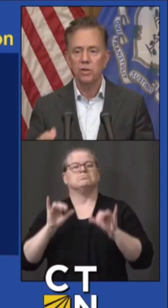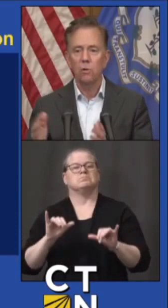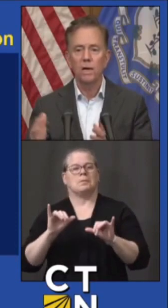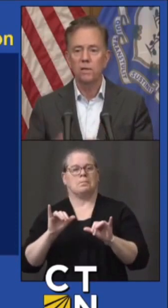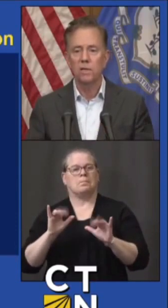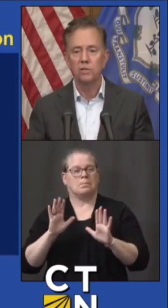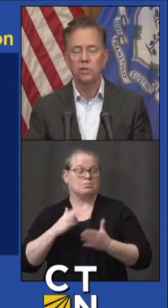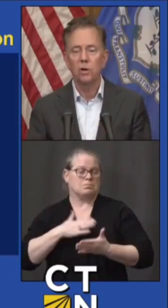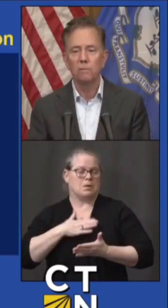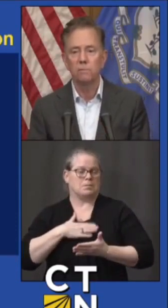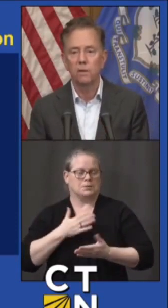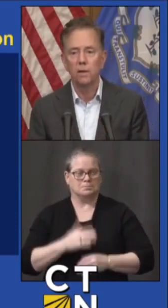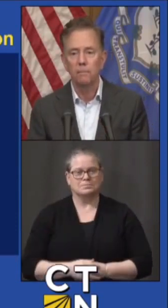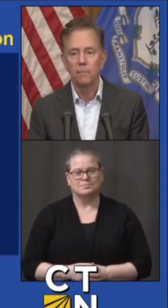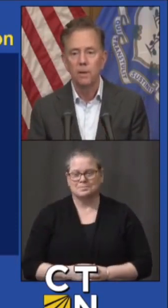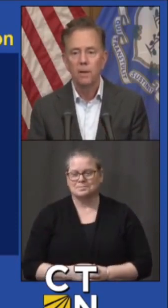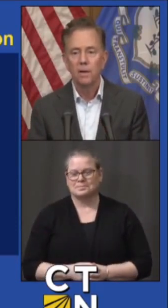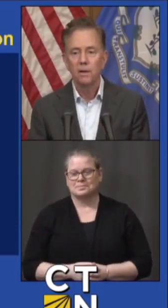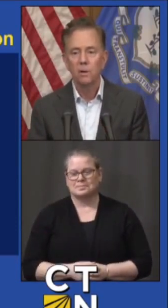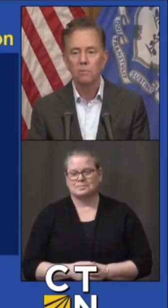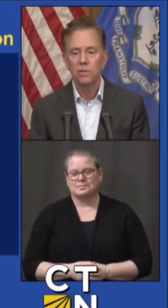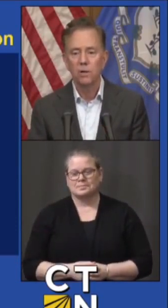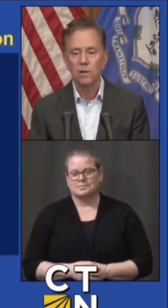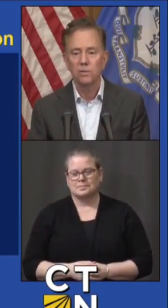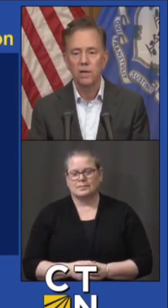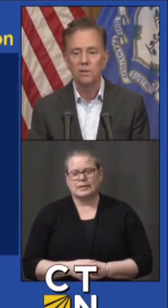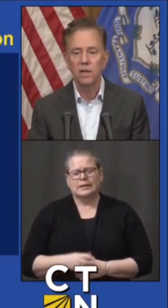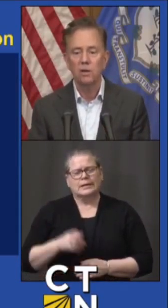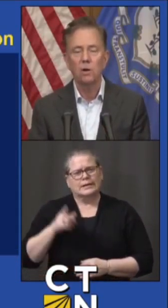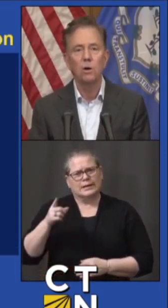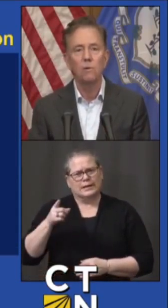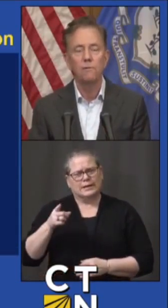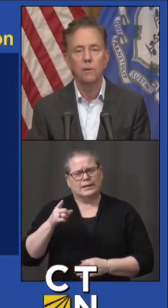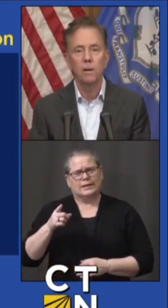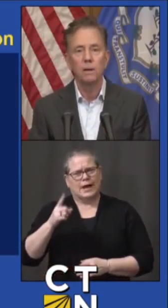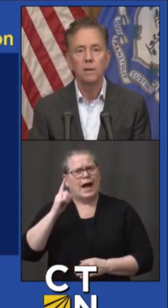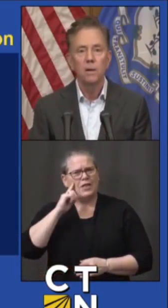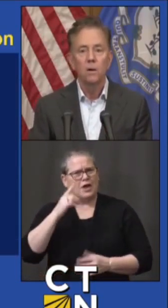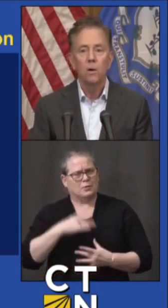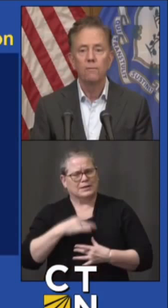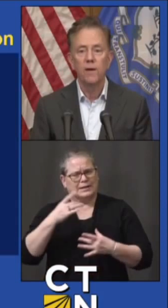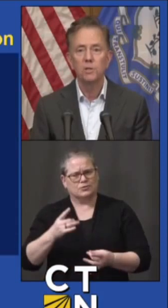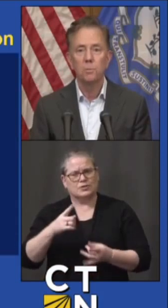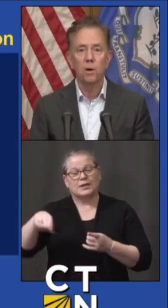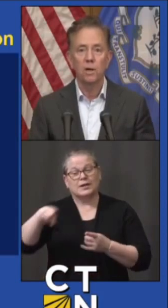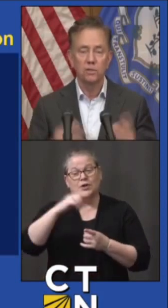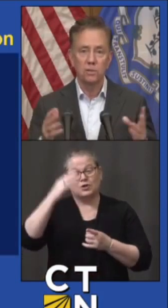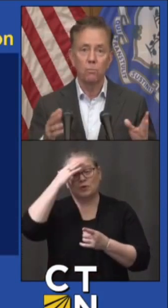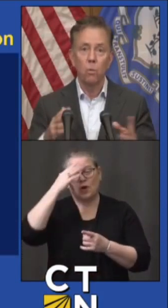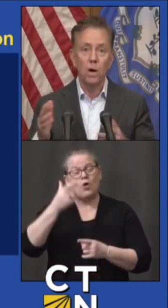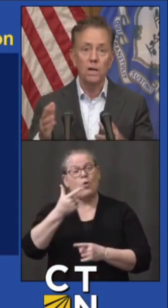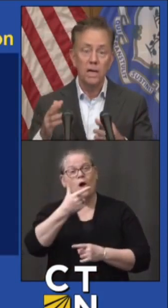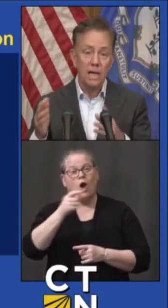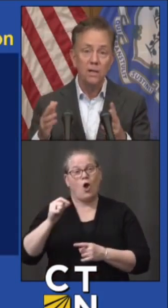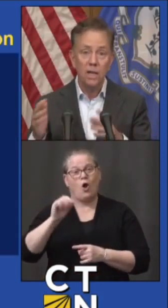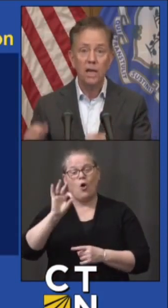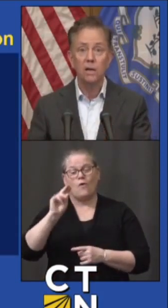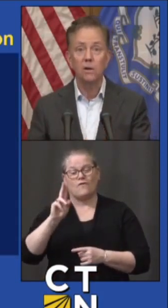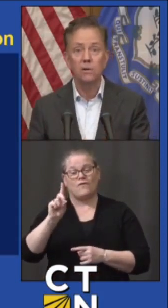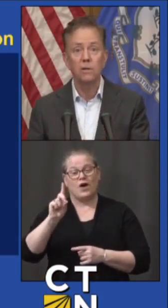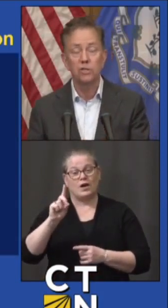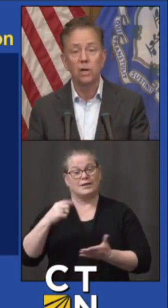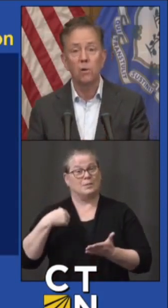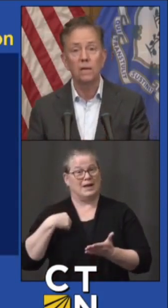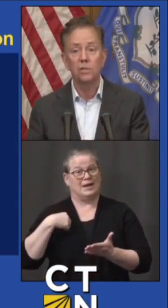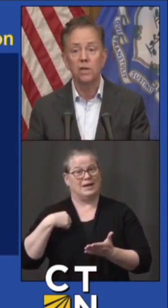Let me just go right to this chart. I thought it was interesting. I think you know GoFundMe on Facebook. It's one